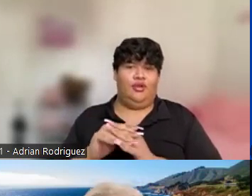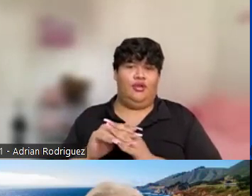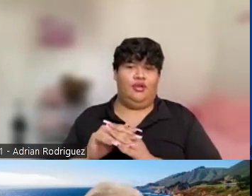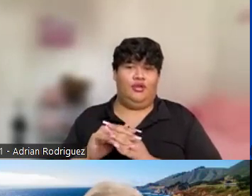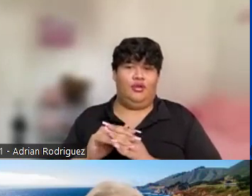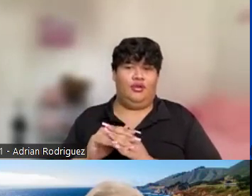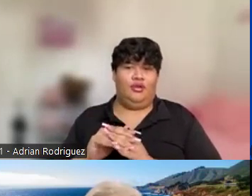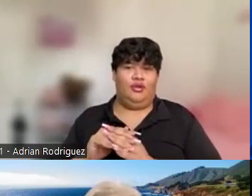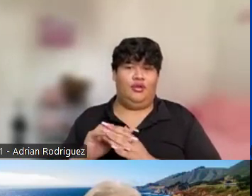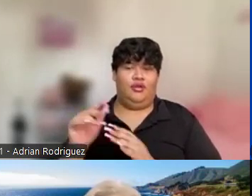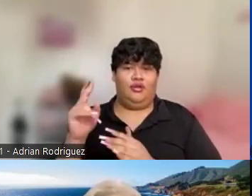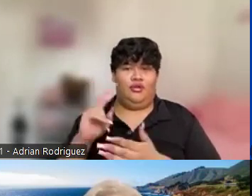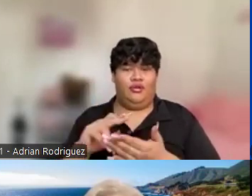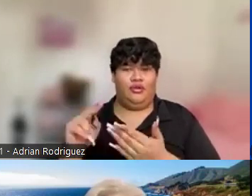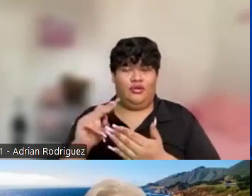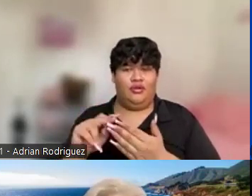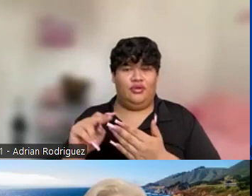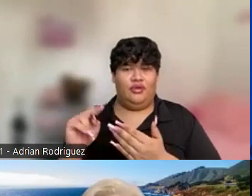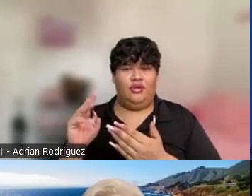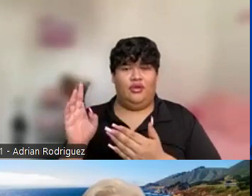for pre-screening and